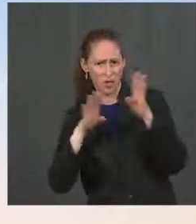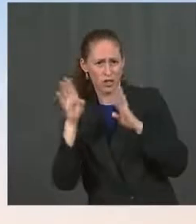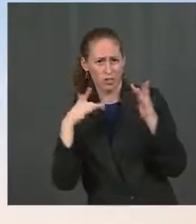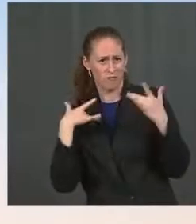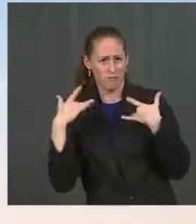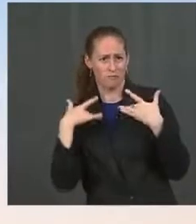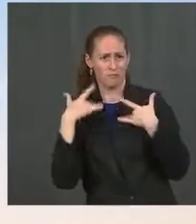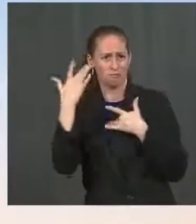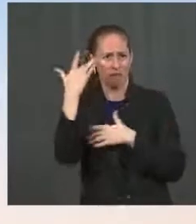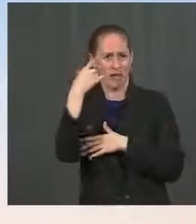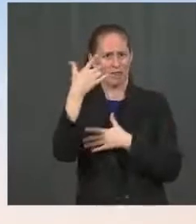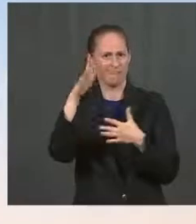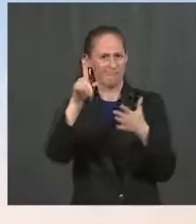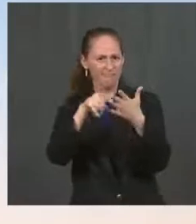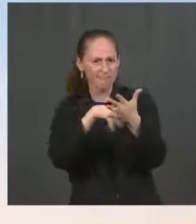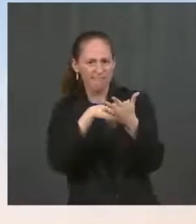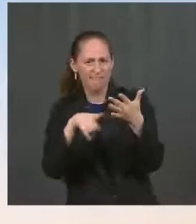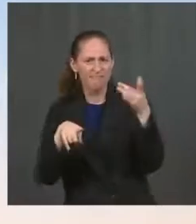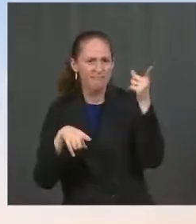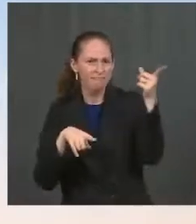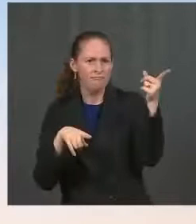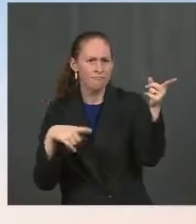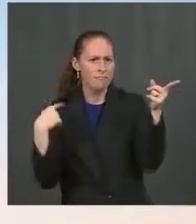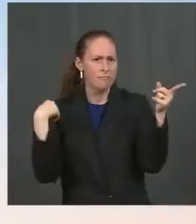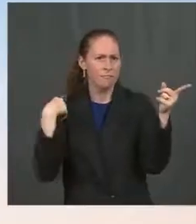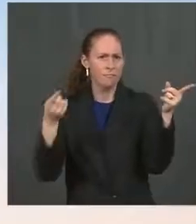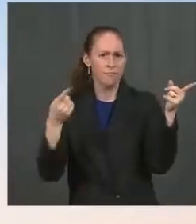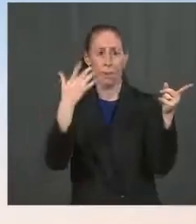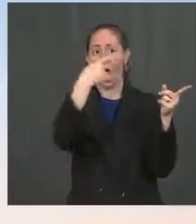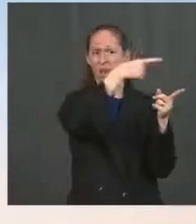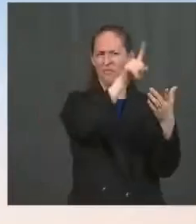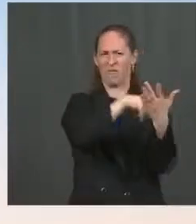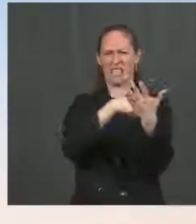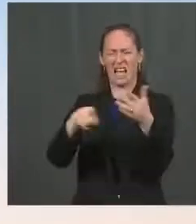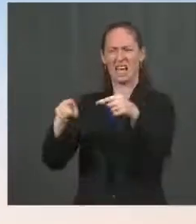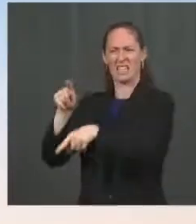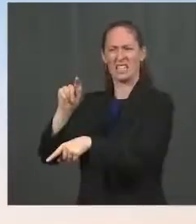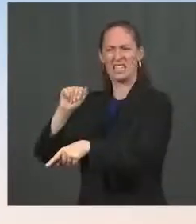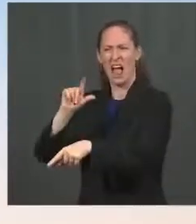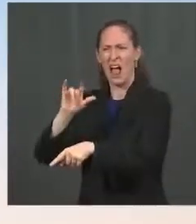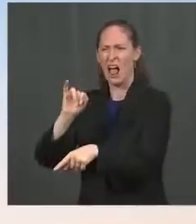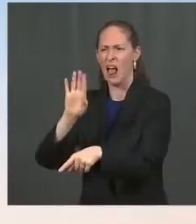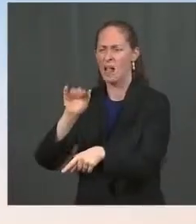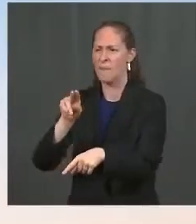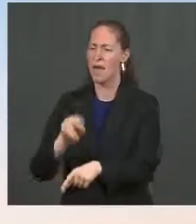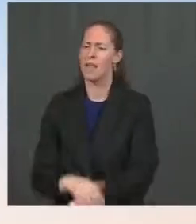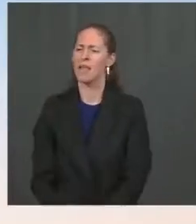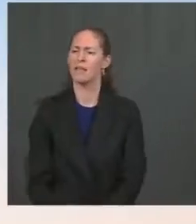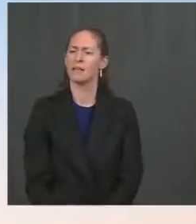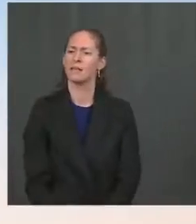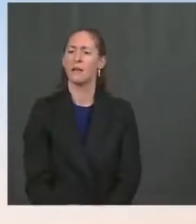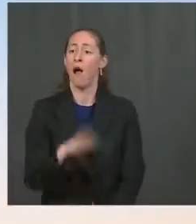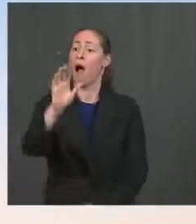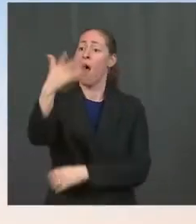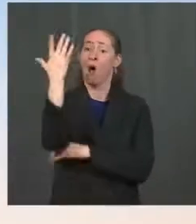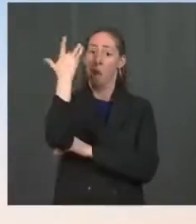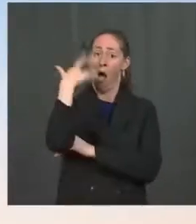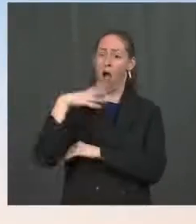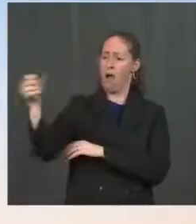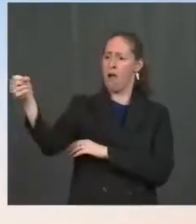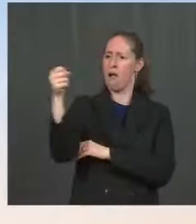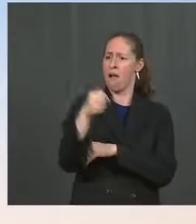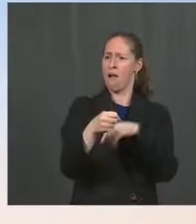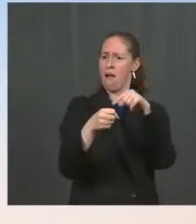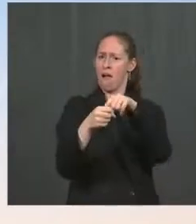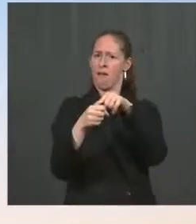McDonald is disqualifying? Well, the reason the president nominated Rahm Emanuel to serve as ambassador to